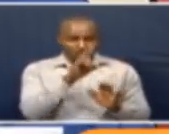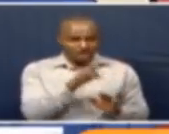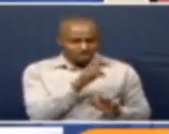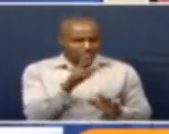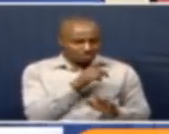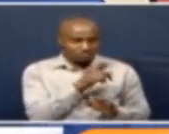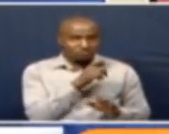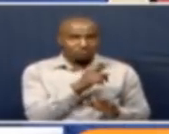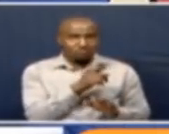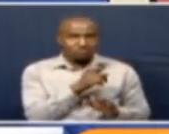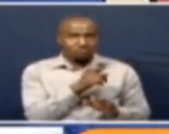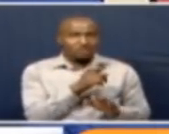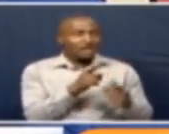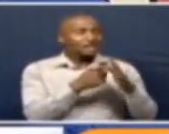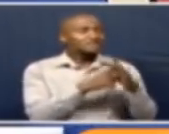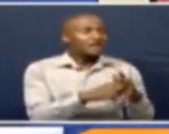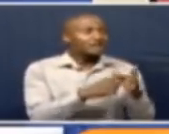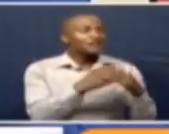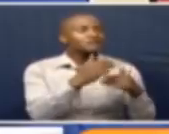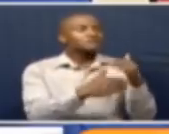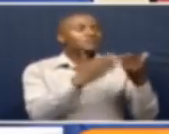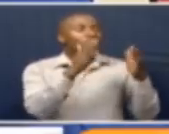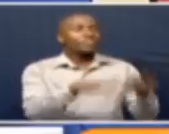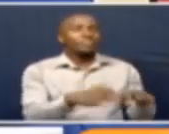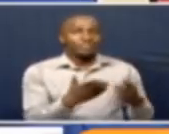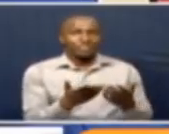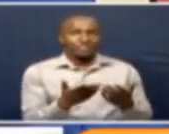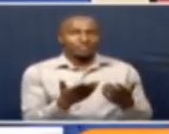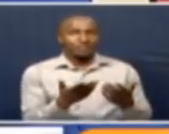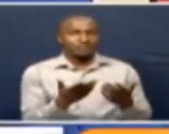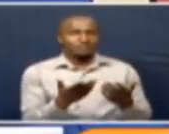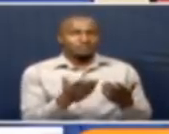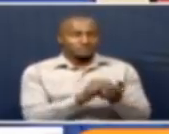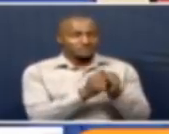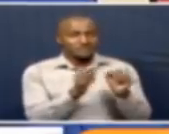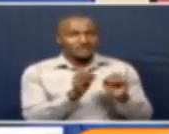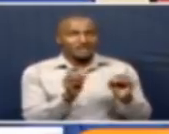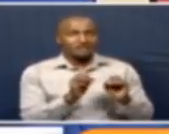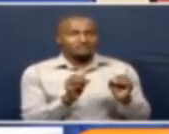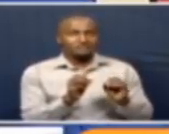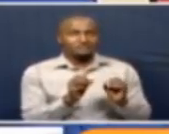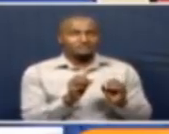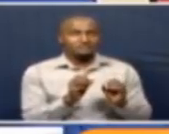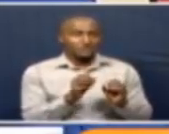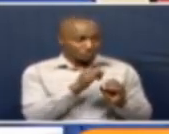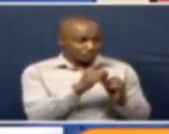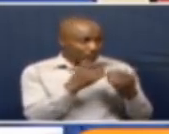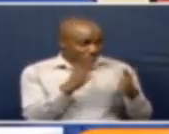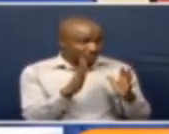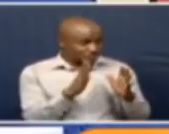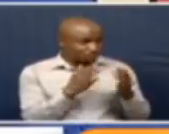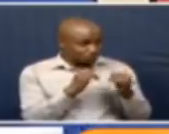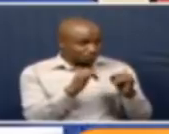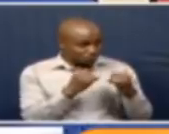would be unfortunate to start it and then just see it fizzle out and see no change whatsoever. Yeah. So have you made any